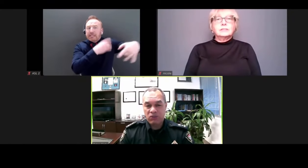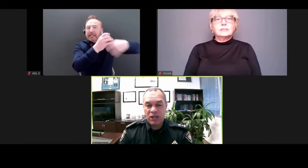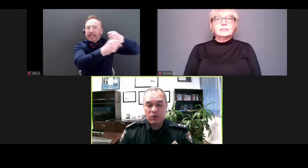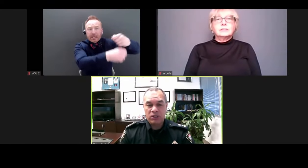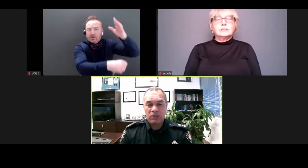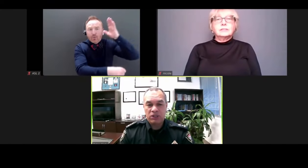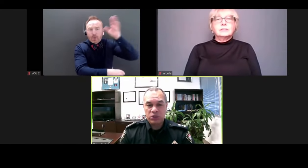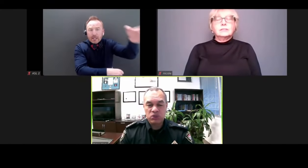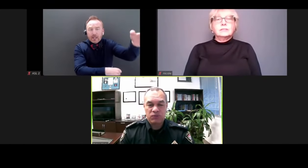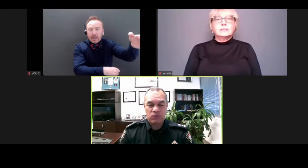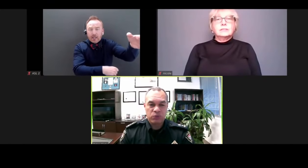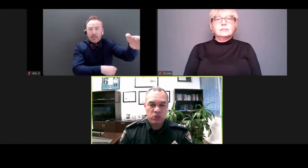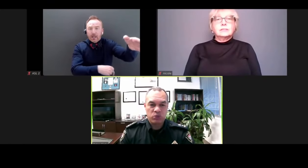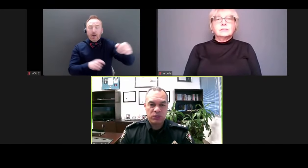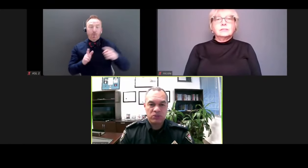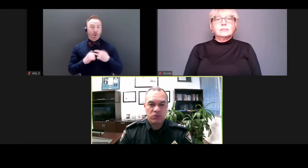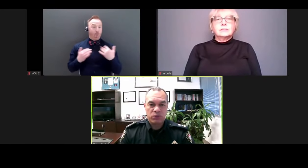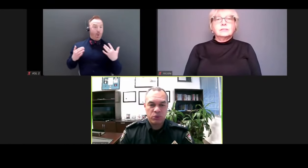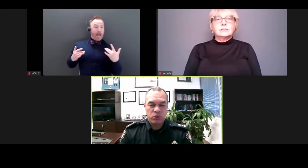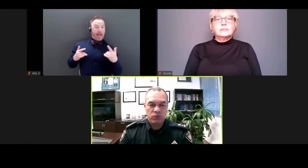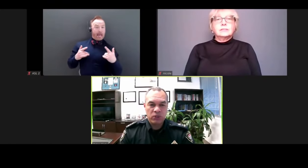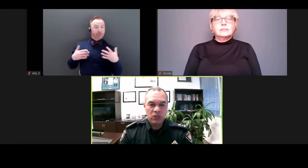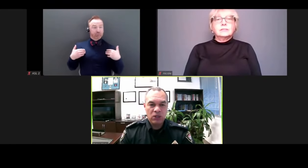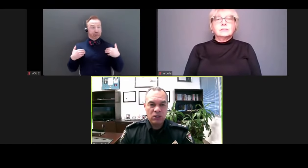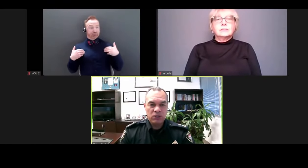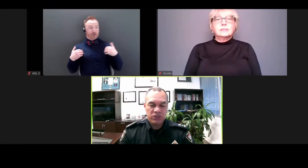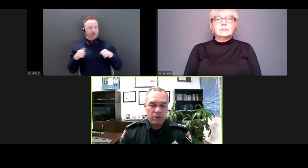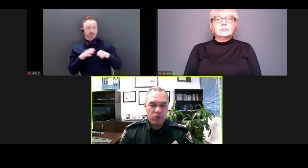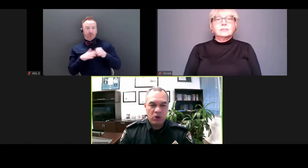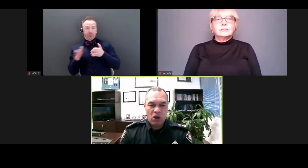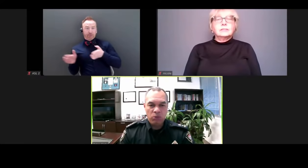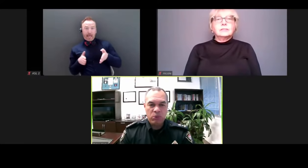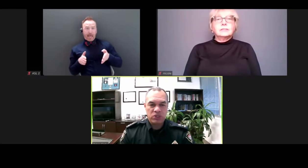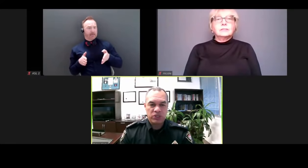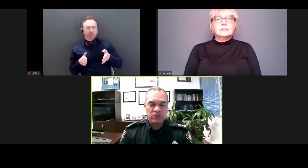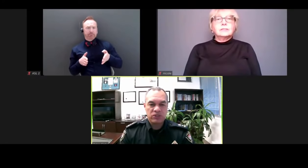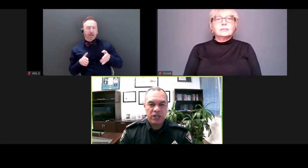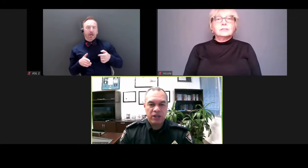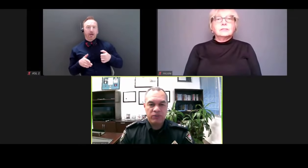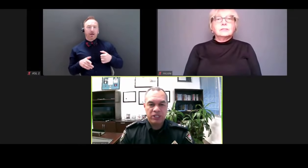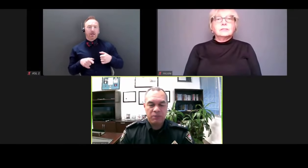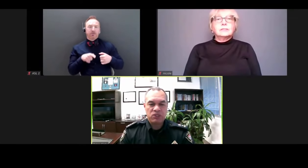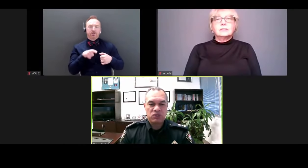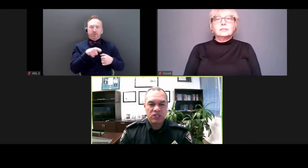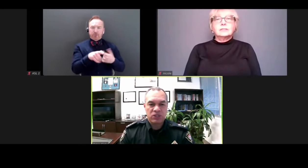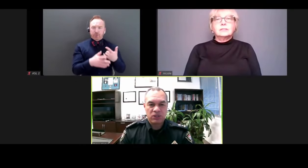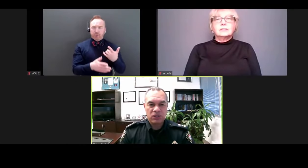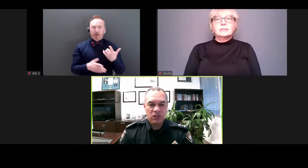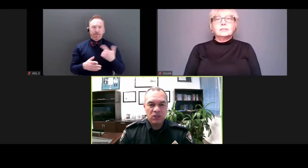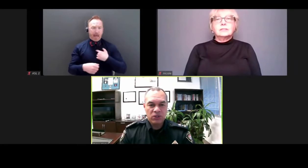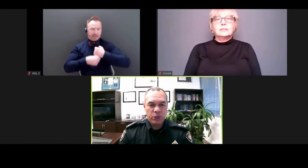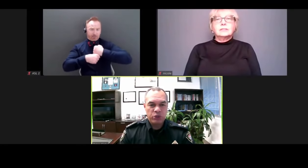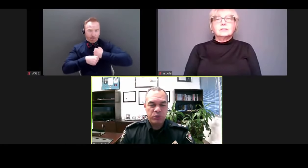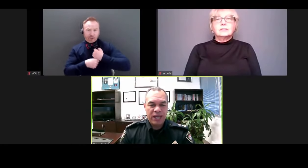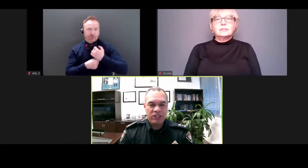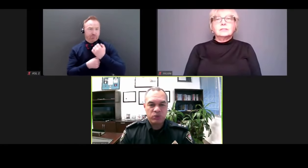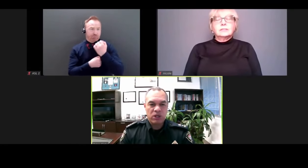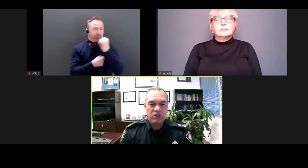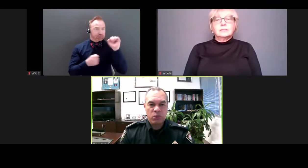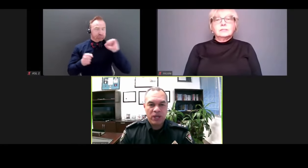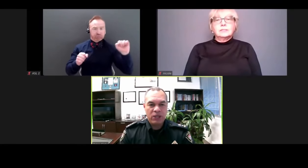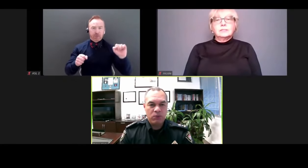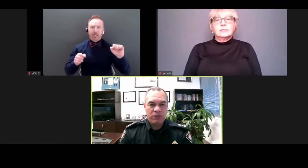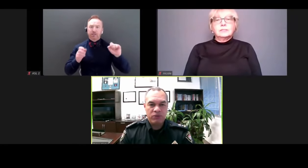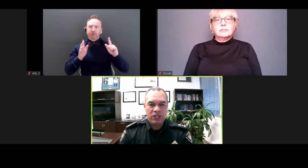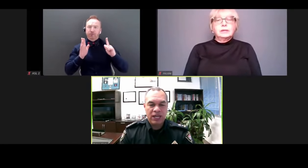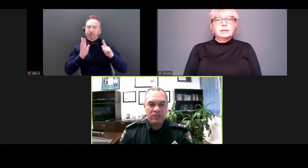planning around the use of enforcement to remove some or all portions of the demonstration. Those plans were